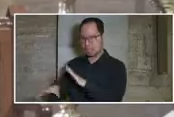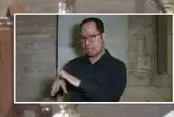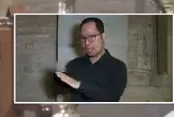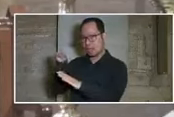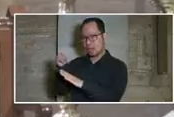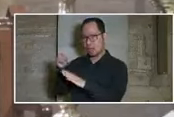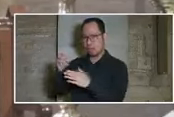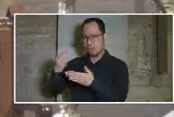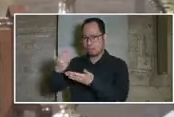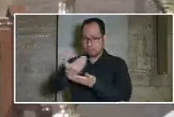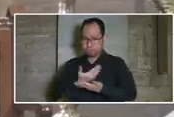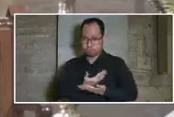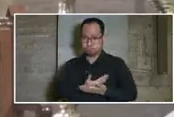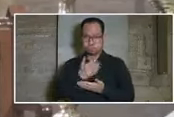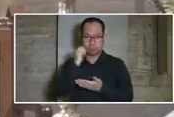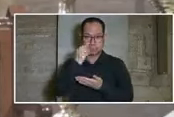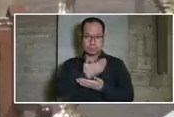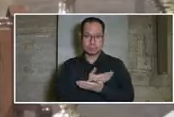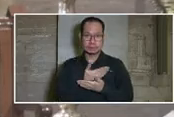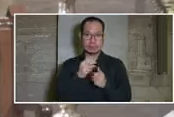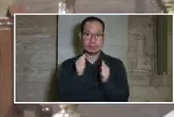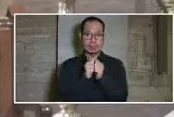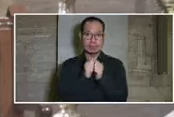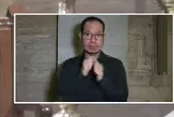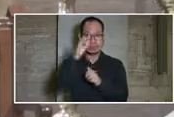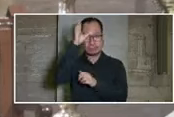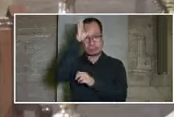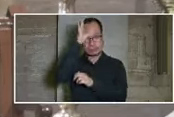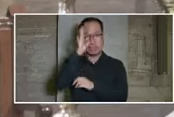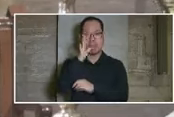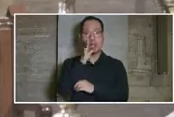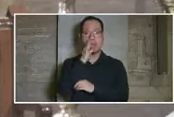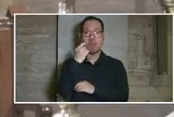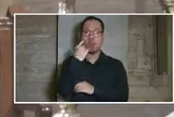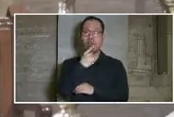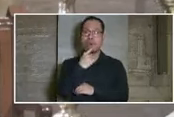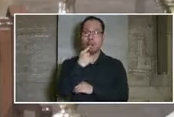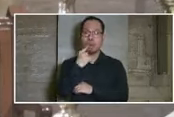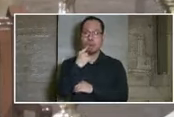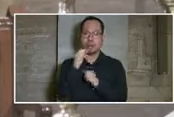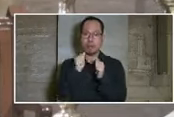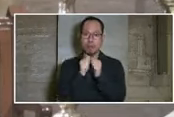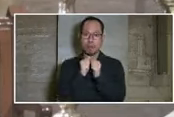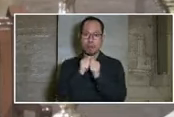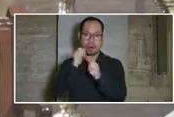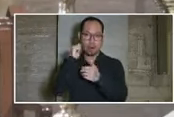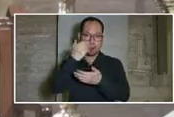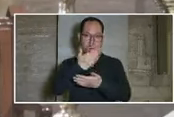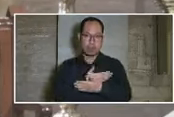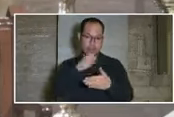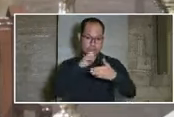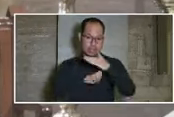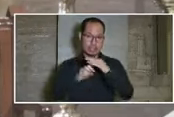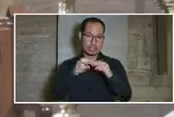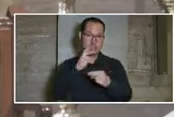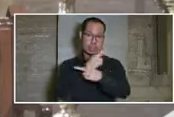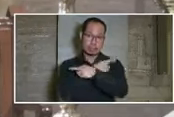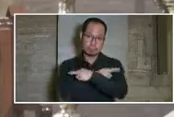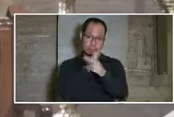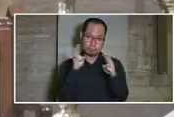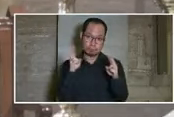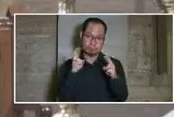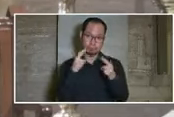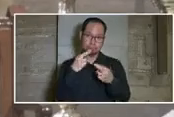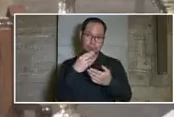took along the child's father and mother and those who were with him and entered the room where the